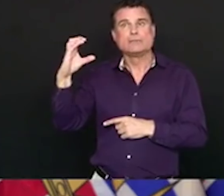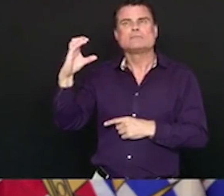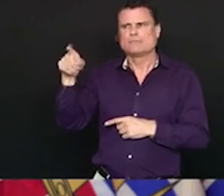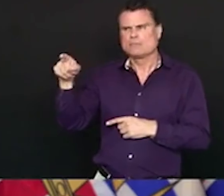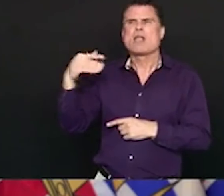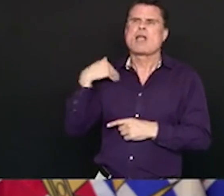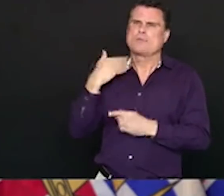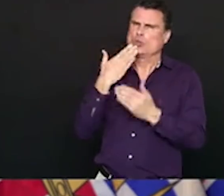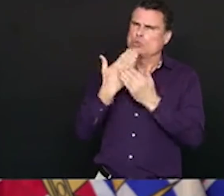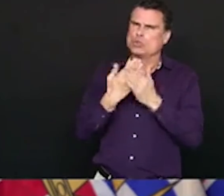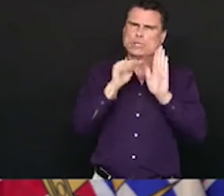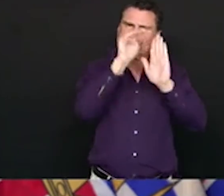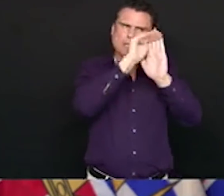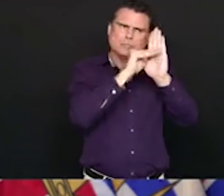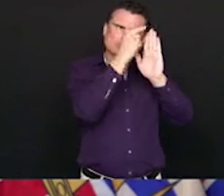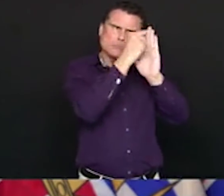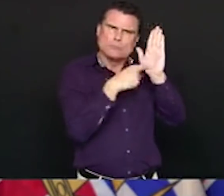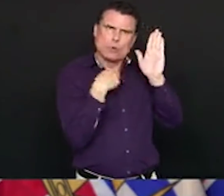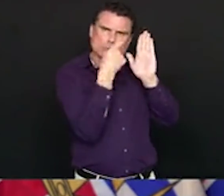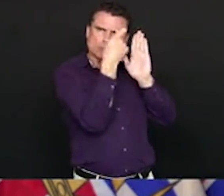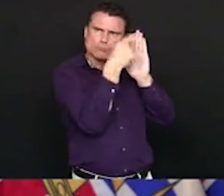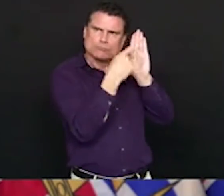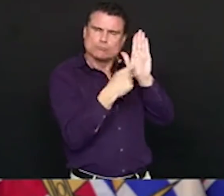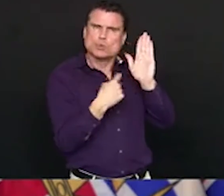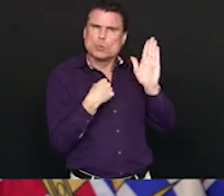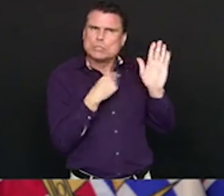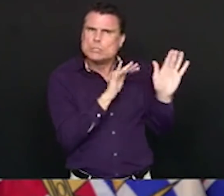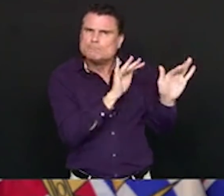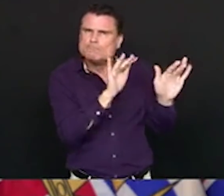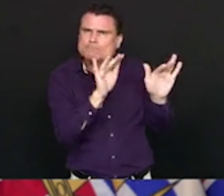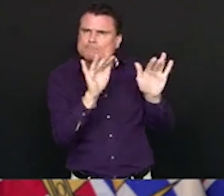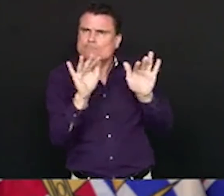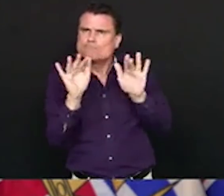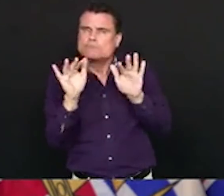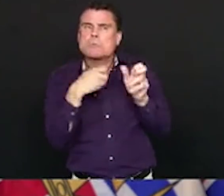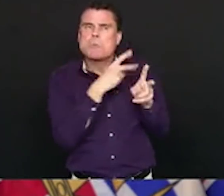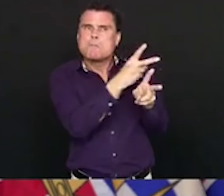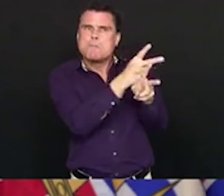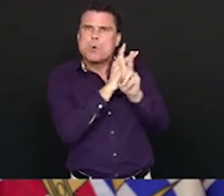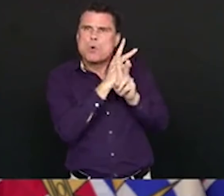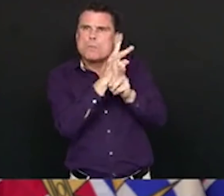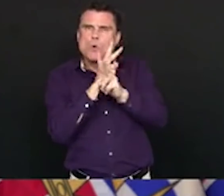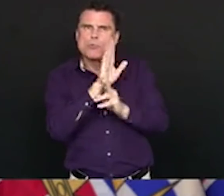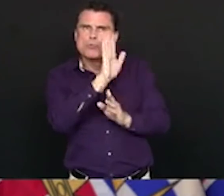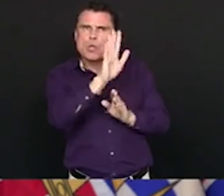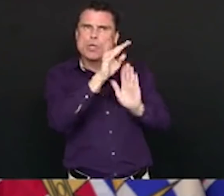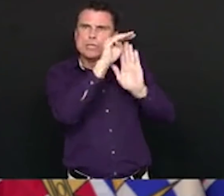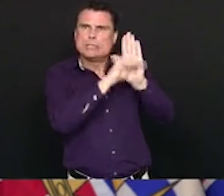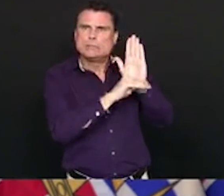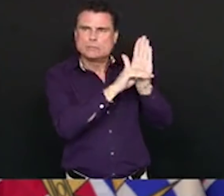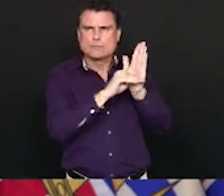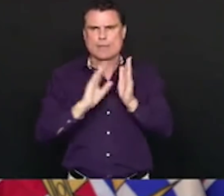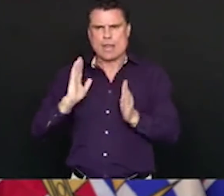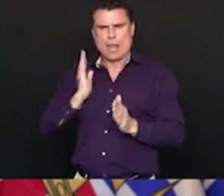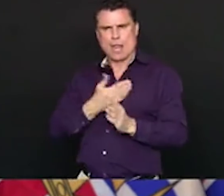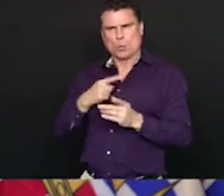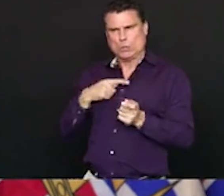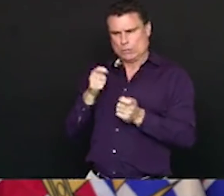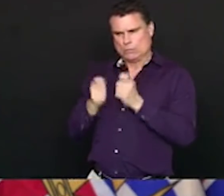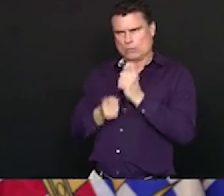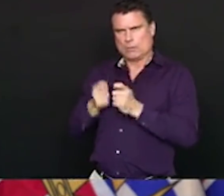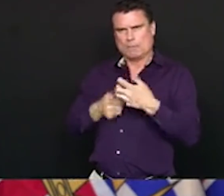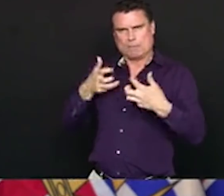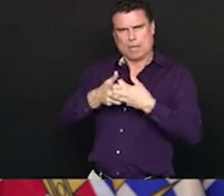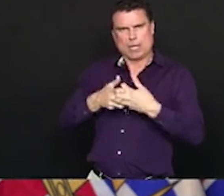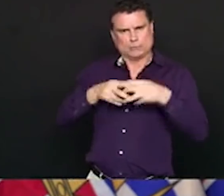do we make this relevant to where we are in our pandemic here in BC and across Canada. So we're at different